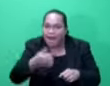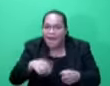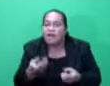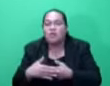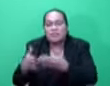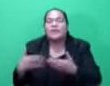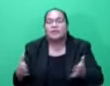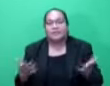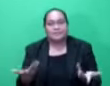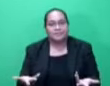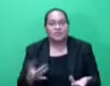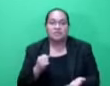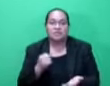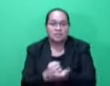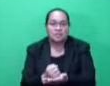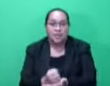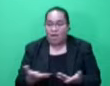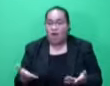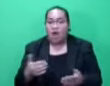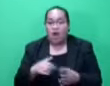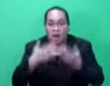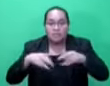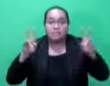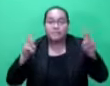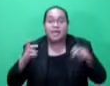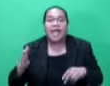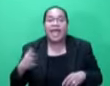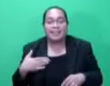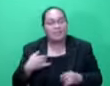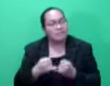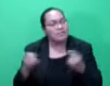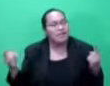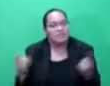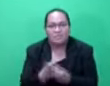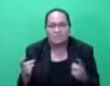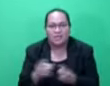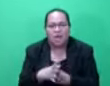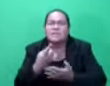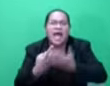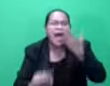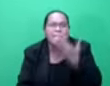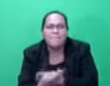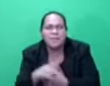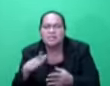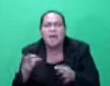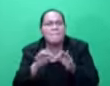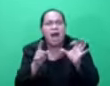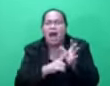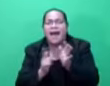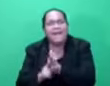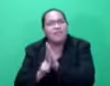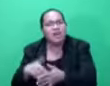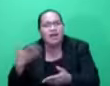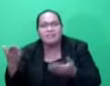lastly, Honorable Speaker, there is a state of health. Our health is paramount. What is happening with Aspen in Bayan Toka?